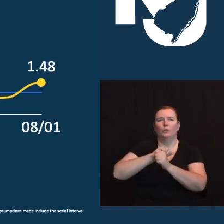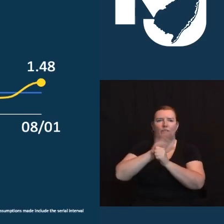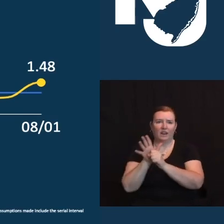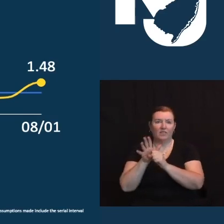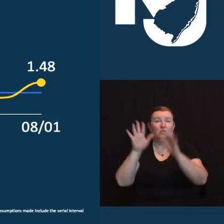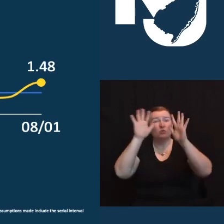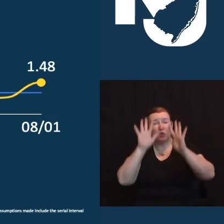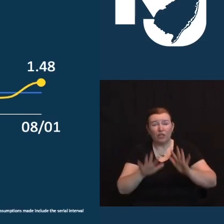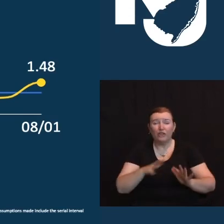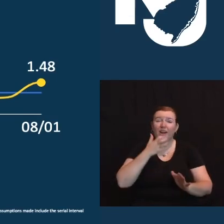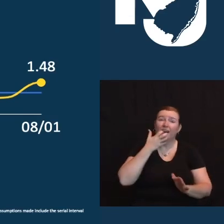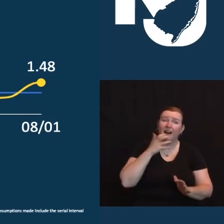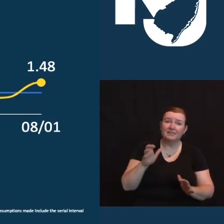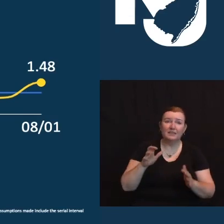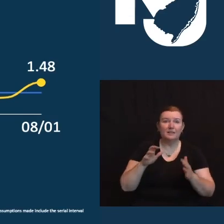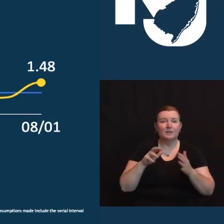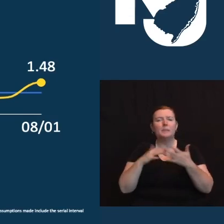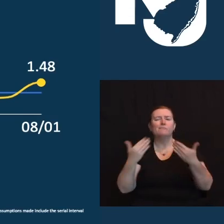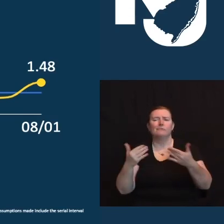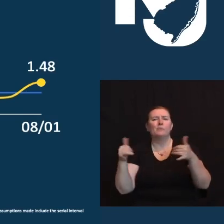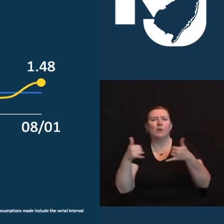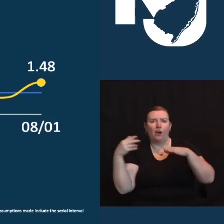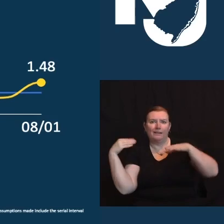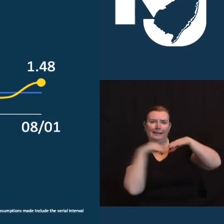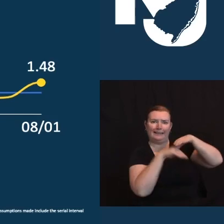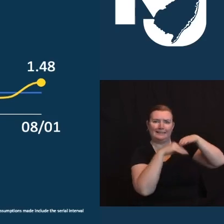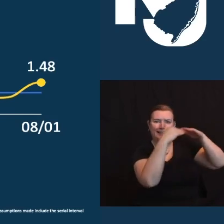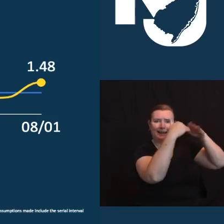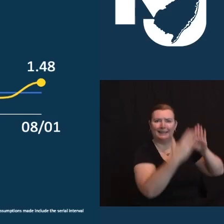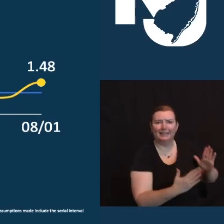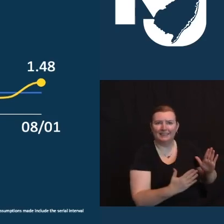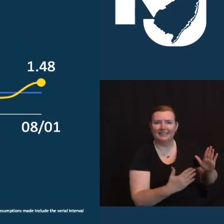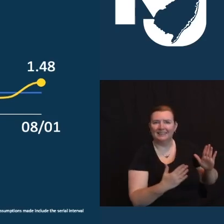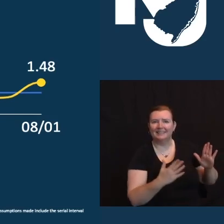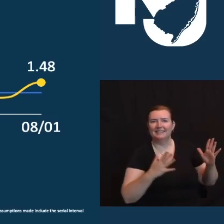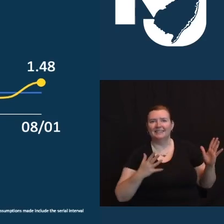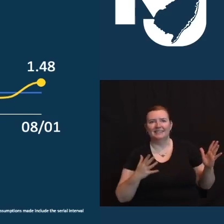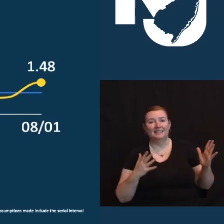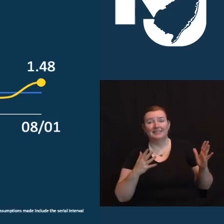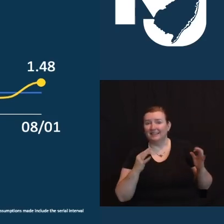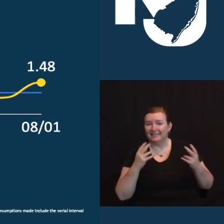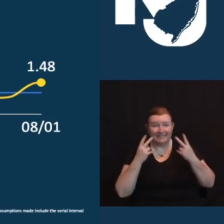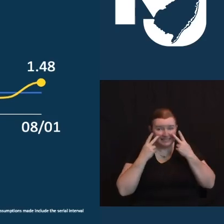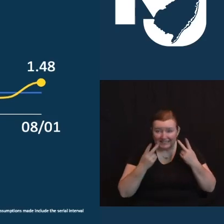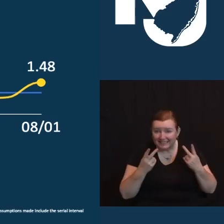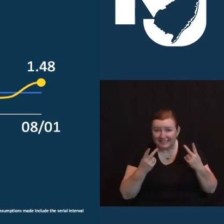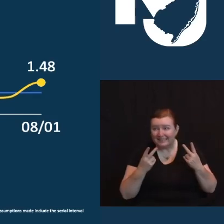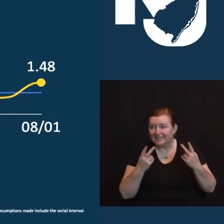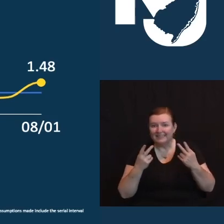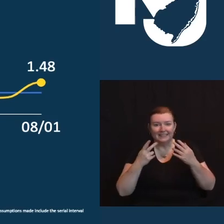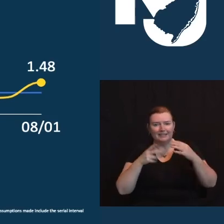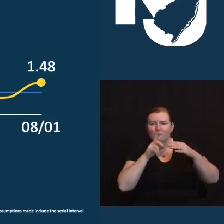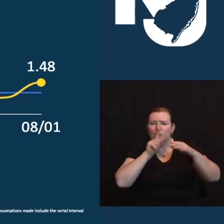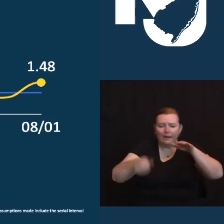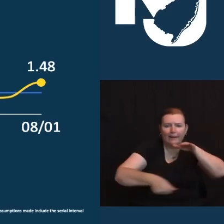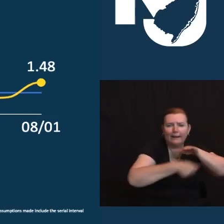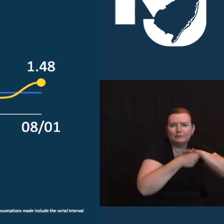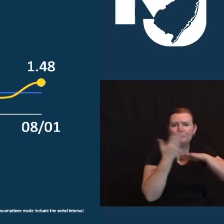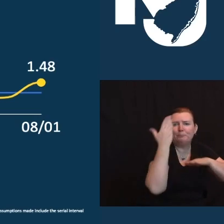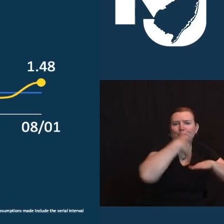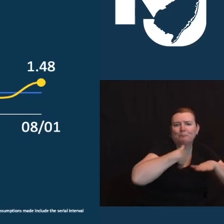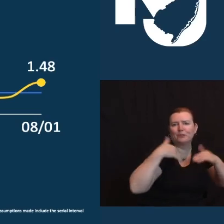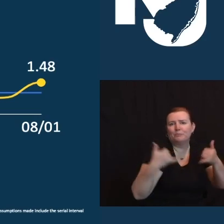indoor parties taking place which have not made the news. We cannot be any clearer that indoor gatherings, especially large, crowded